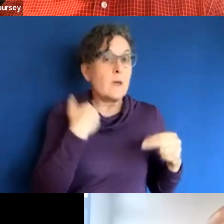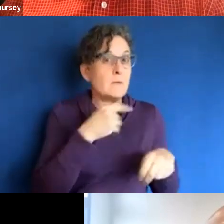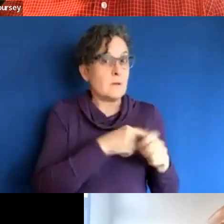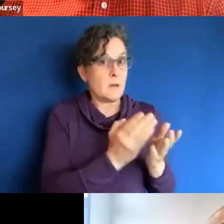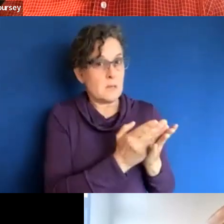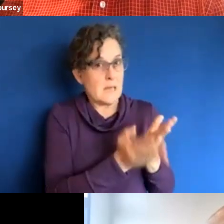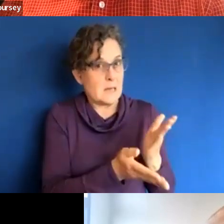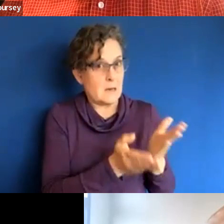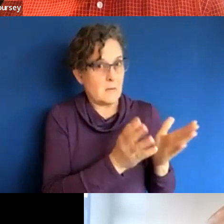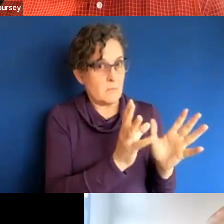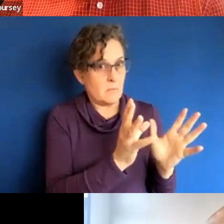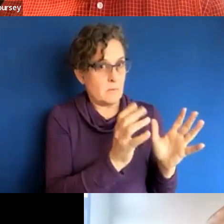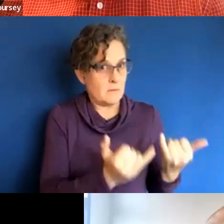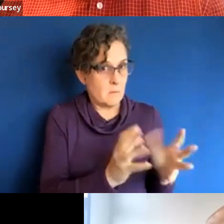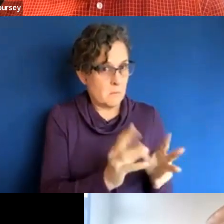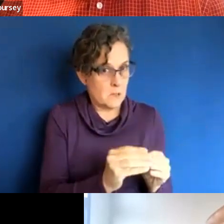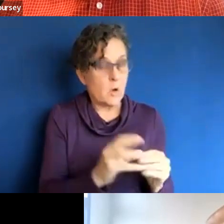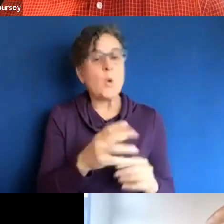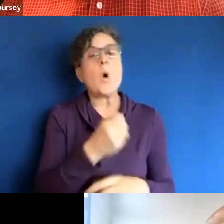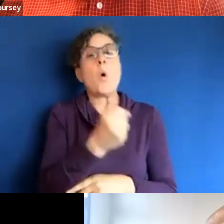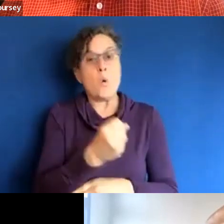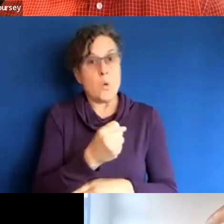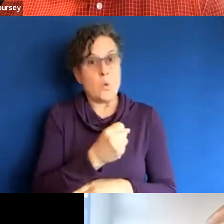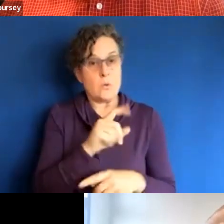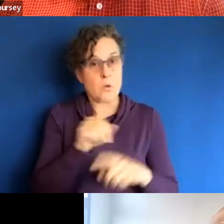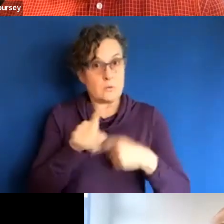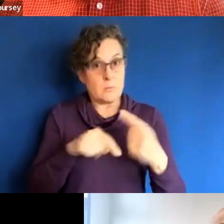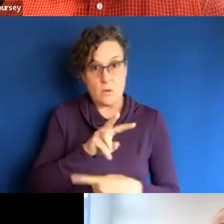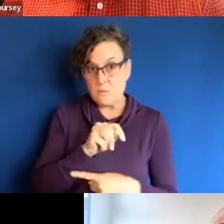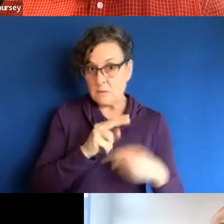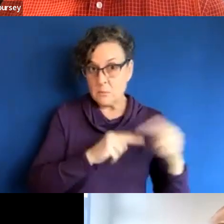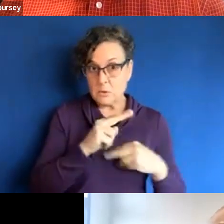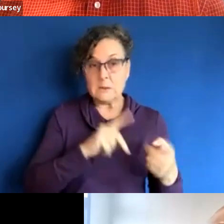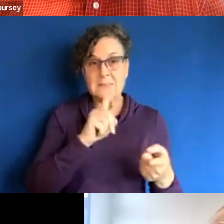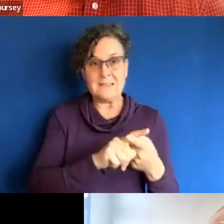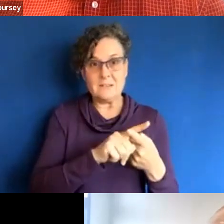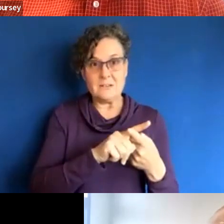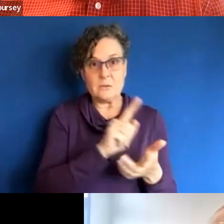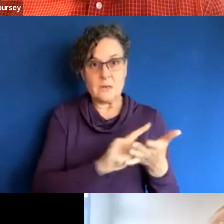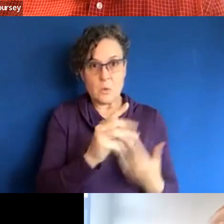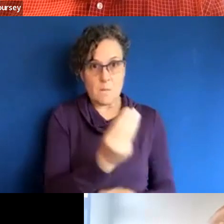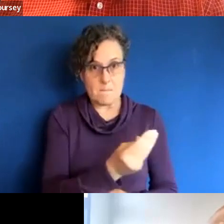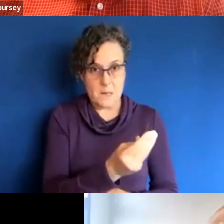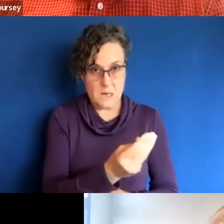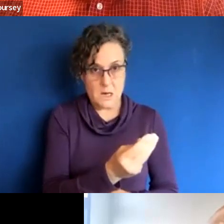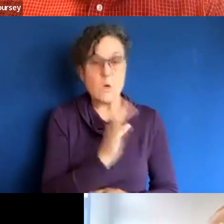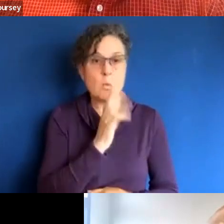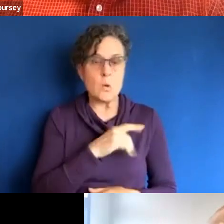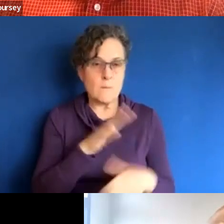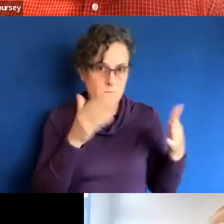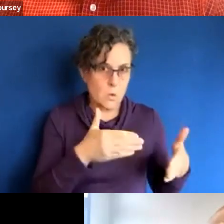county campus site, or we'll save those Vets building questions until Monday's meeting, which is about the Vets